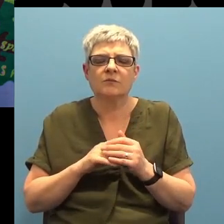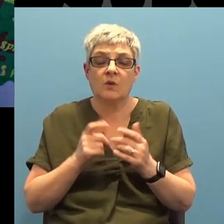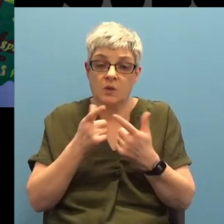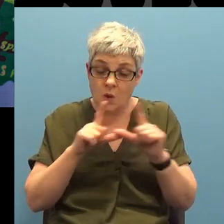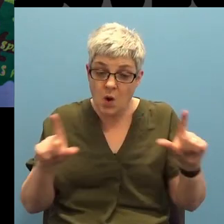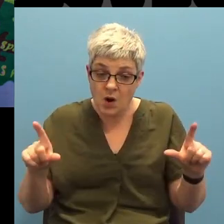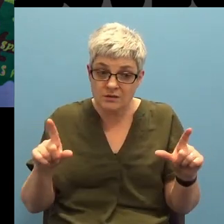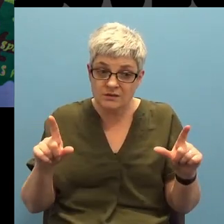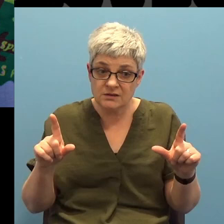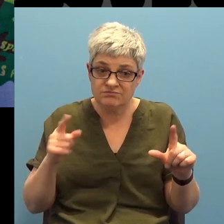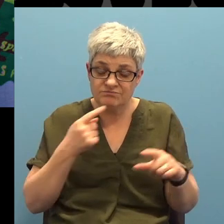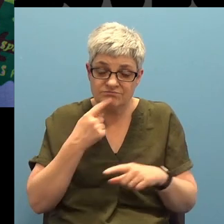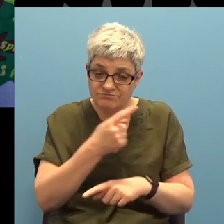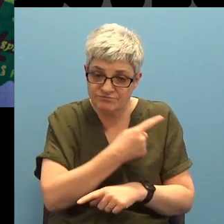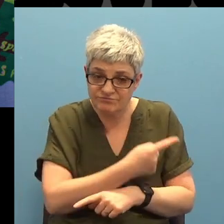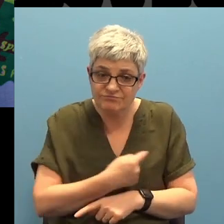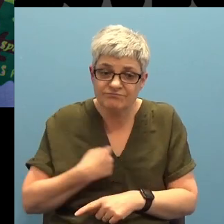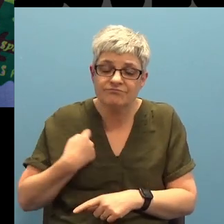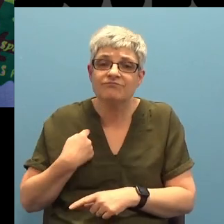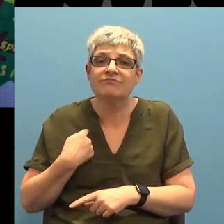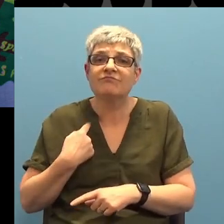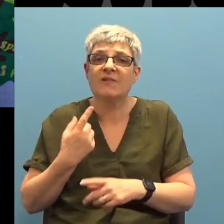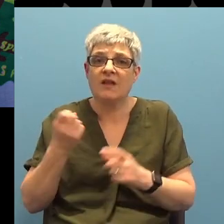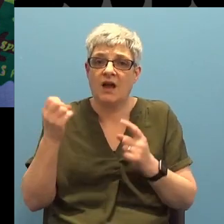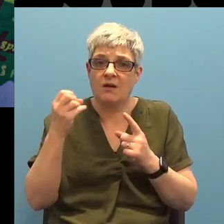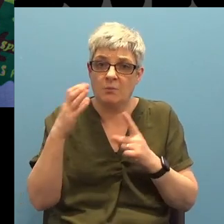Lord, it speaks to us of the importance of